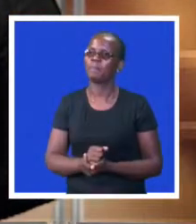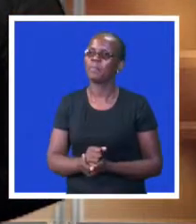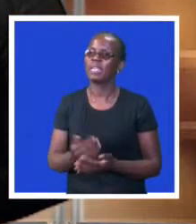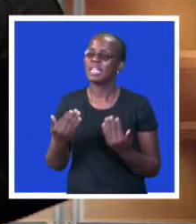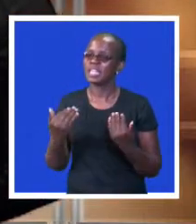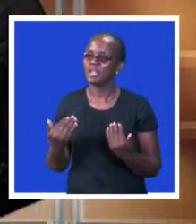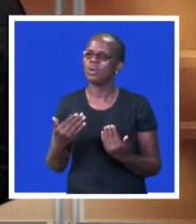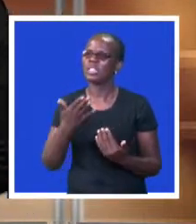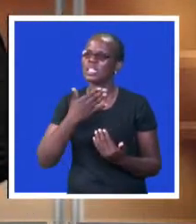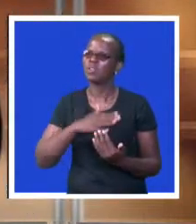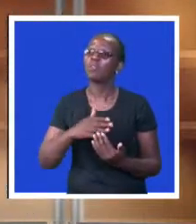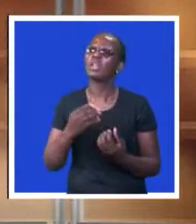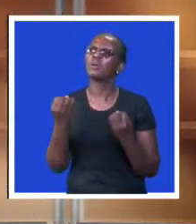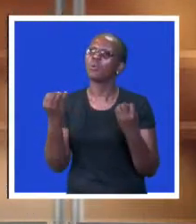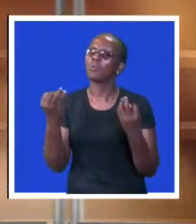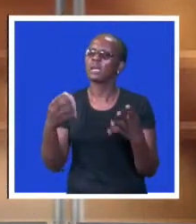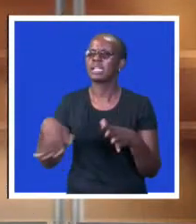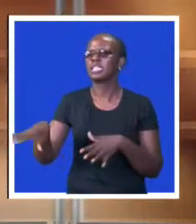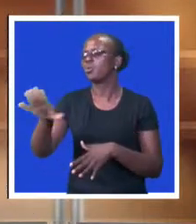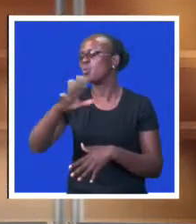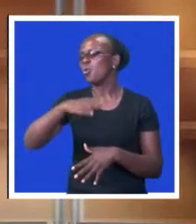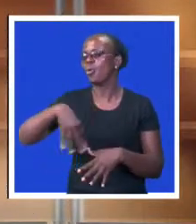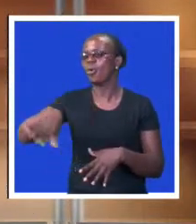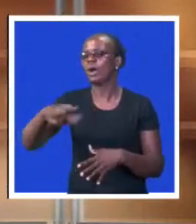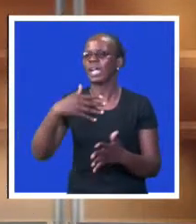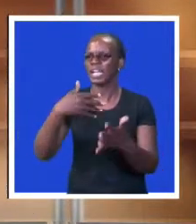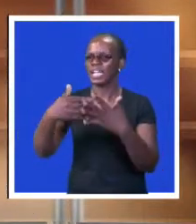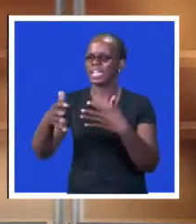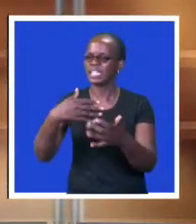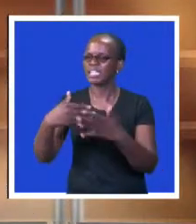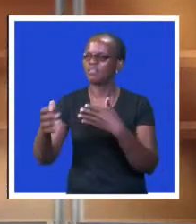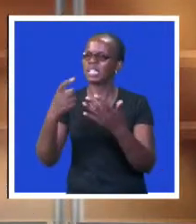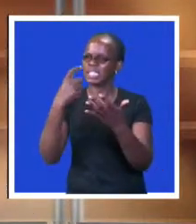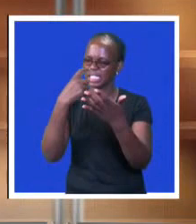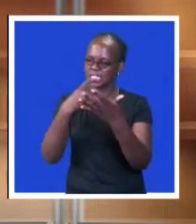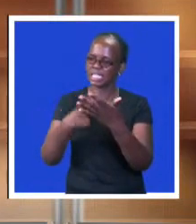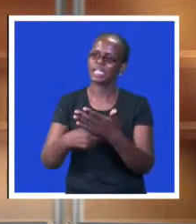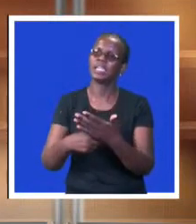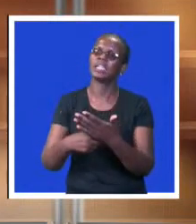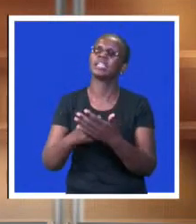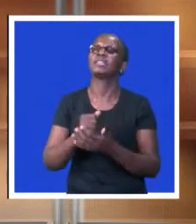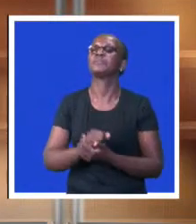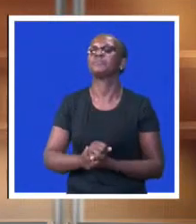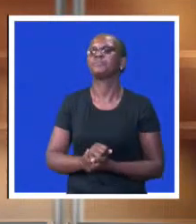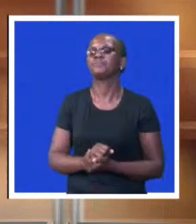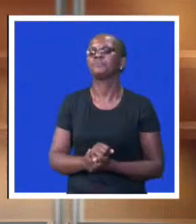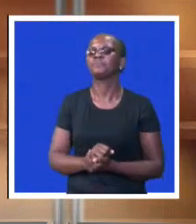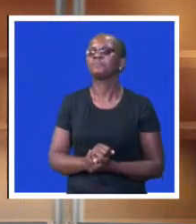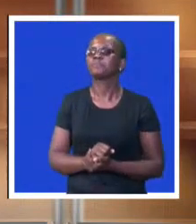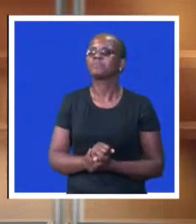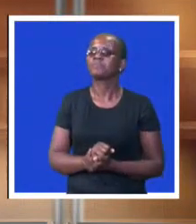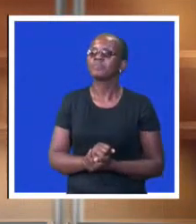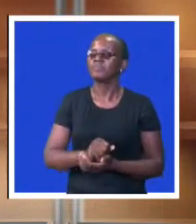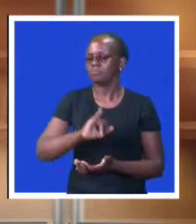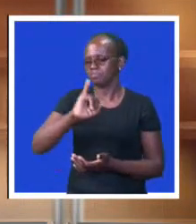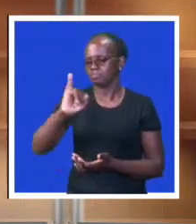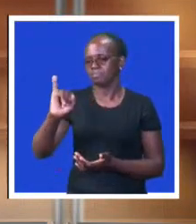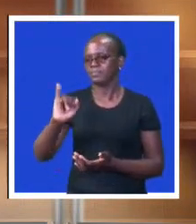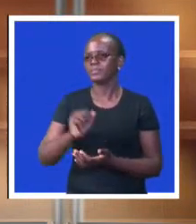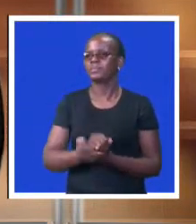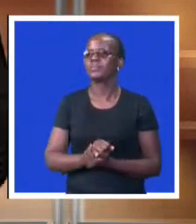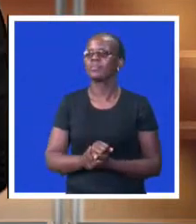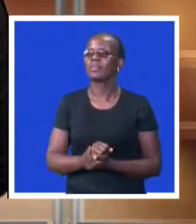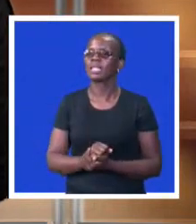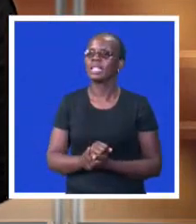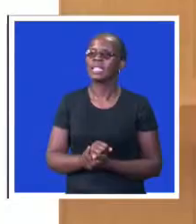to calculate the total cost price of the items that we have bought on the second step. First, we have